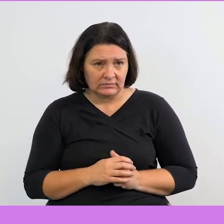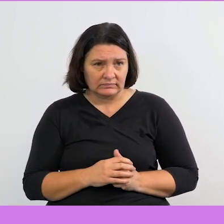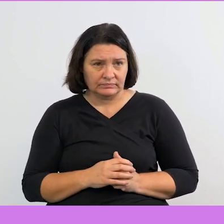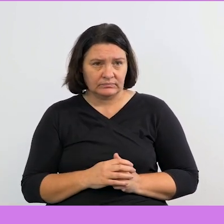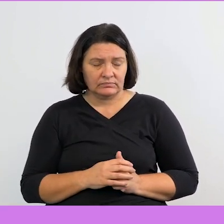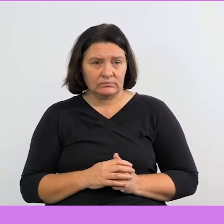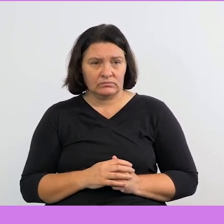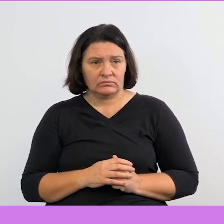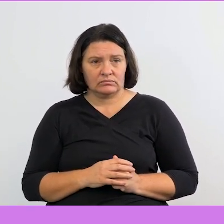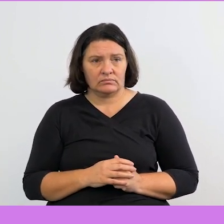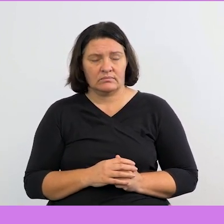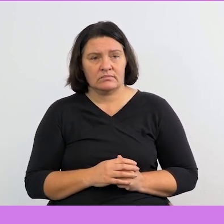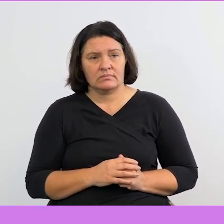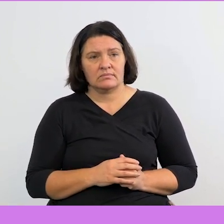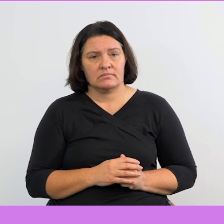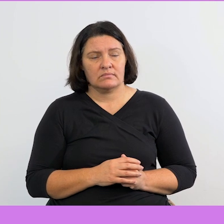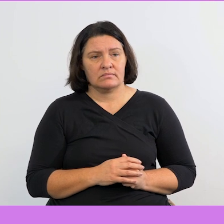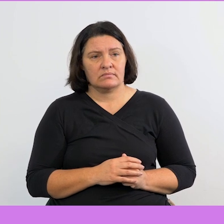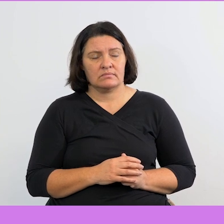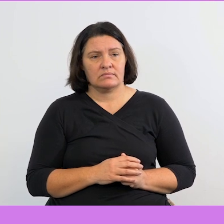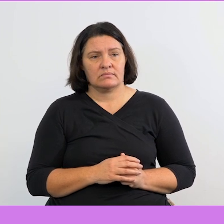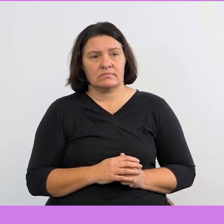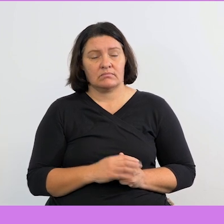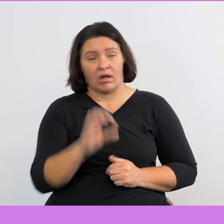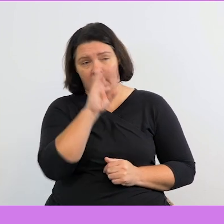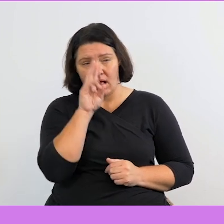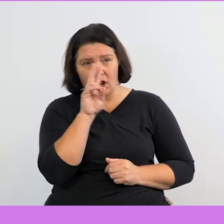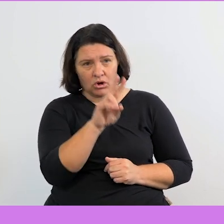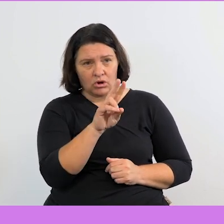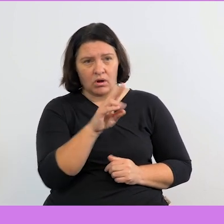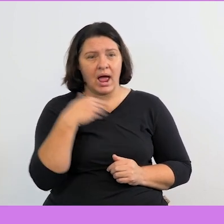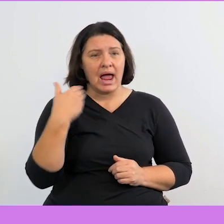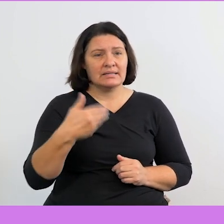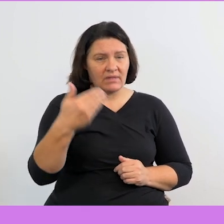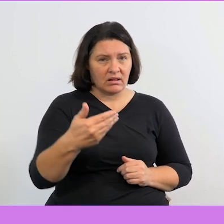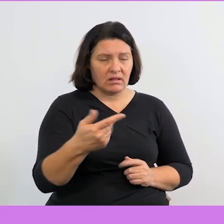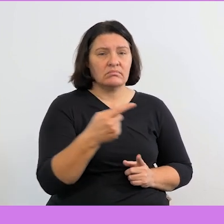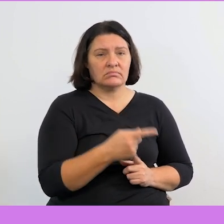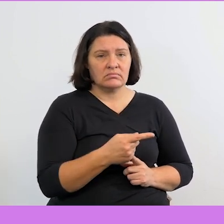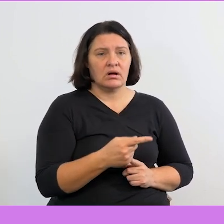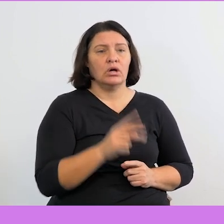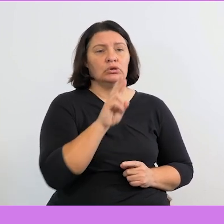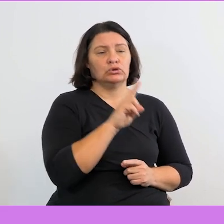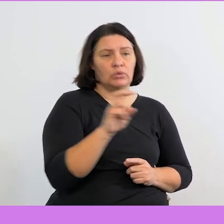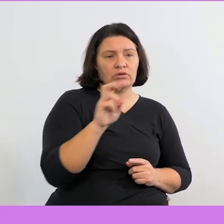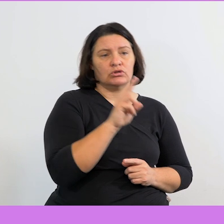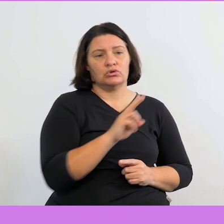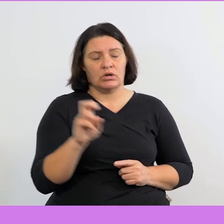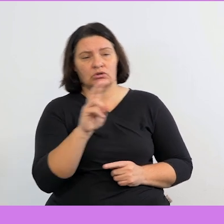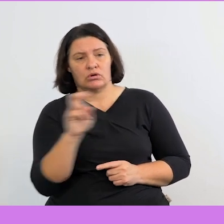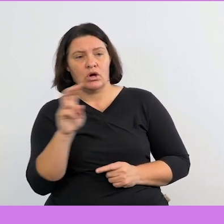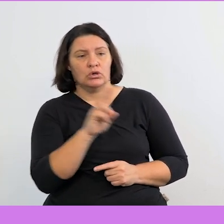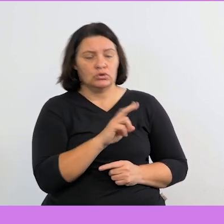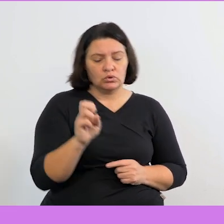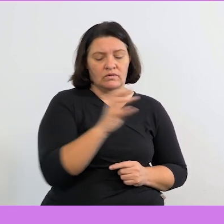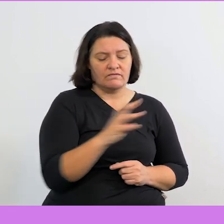should the cost be? 1,200. So I look. If you look clearly, you'll see the intervals on the graph is in 200s.